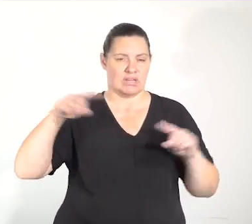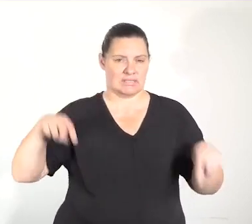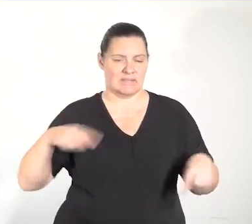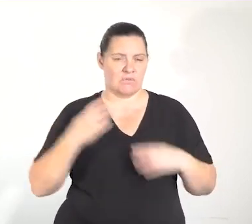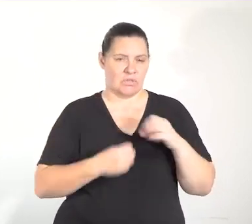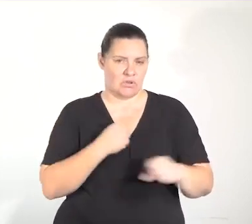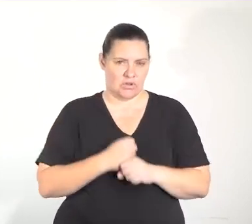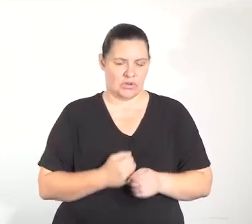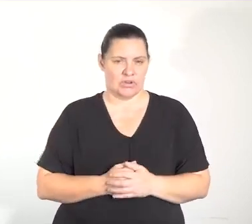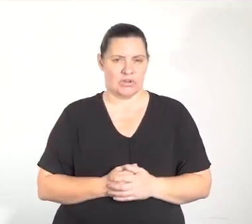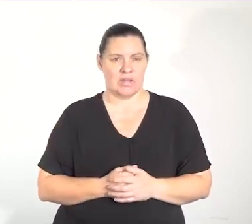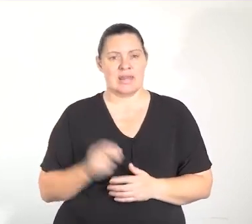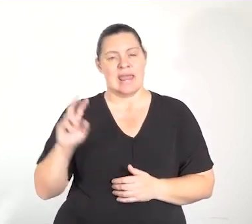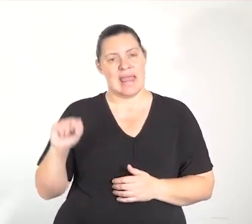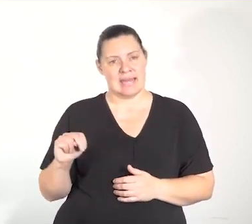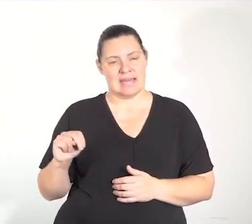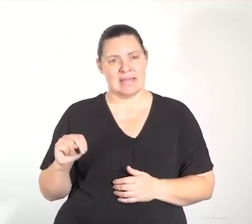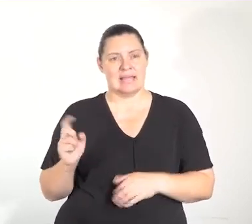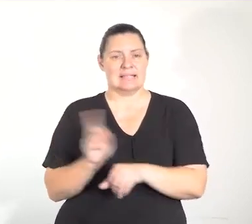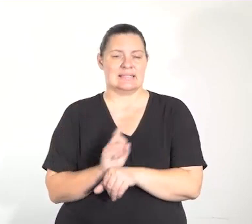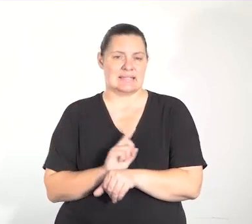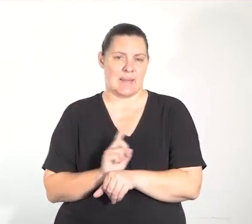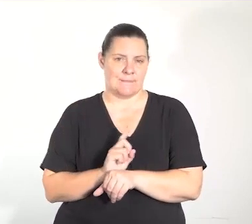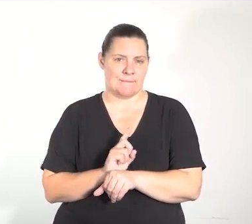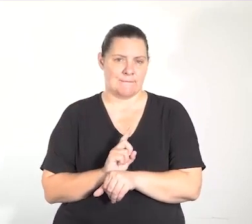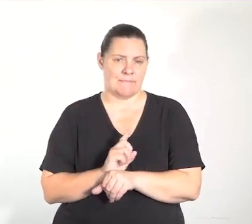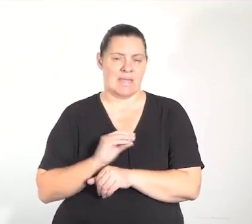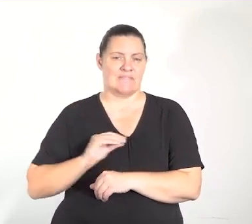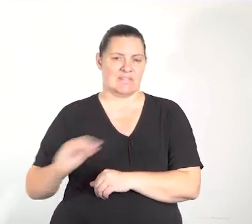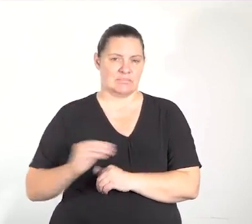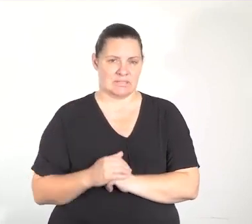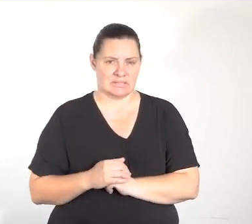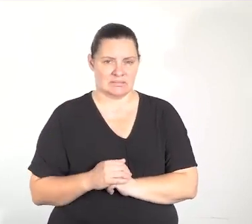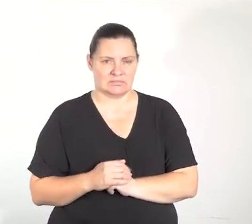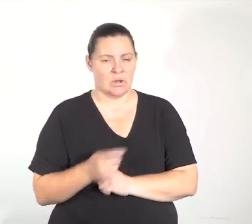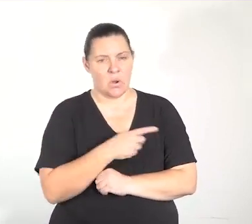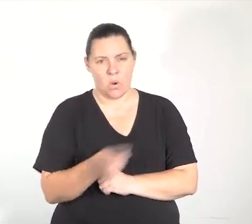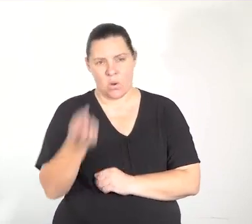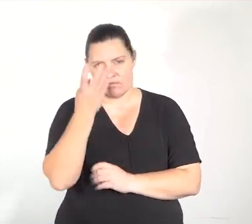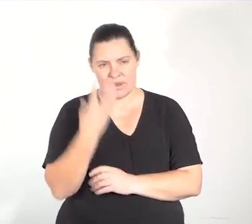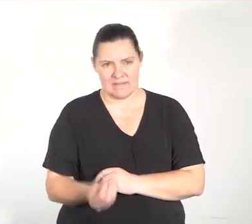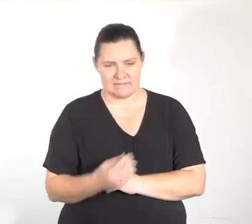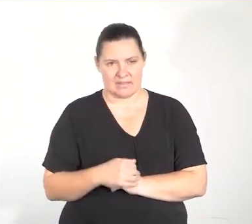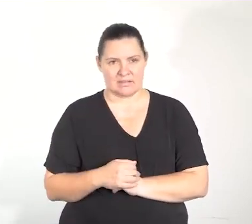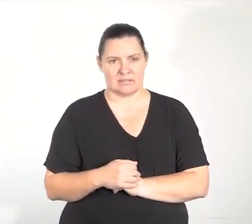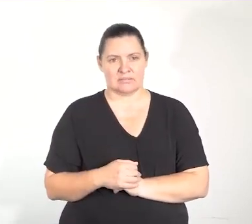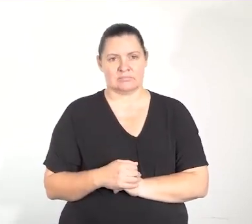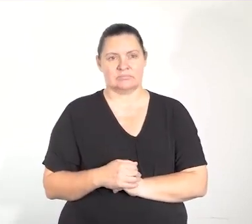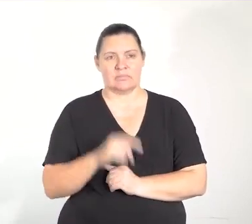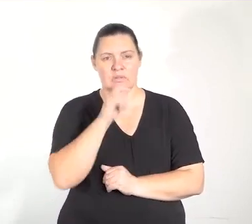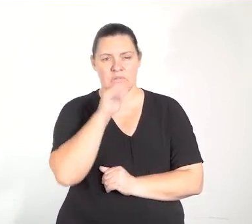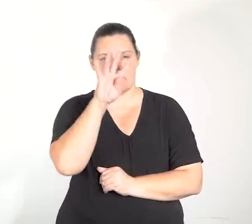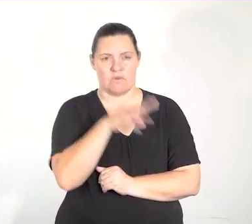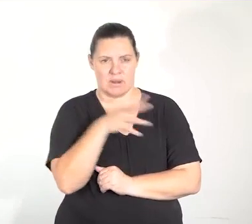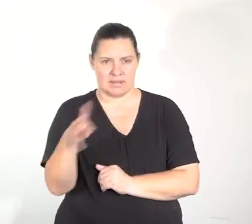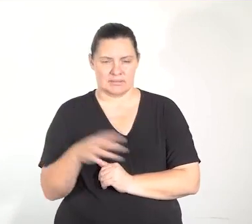interest rate per annum, and the N is the period of the investment. We have all this information. So let's use